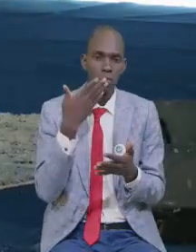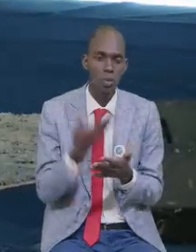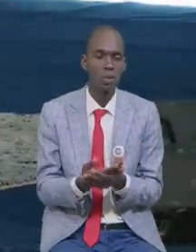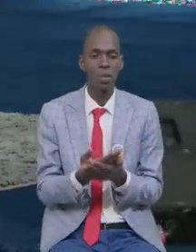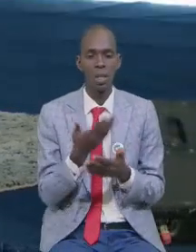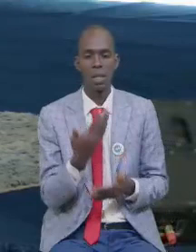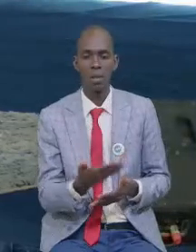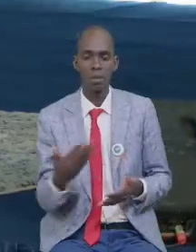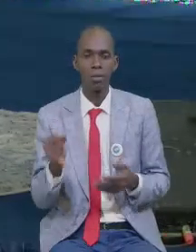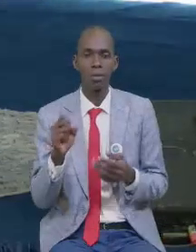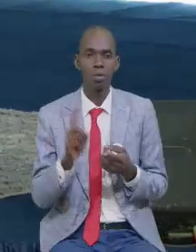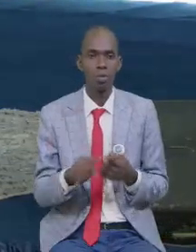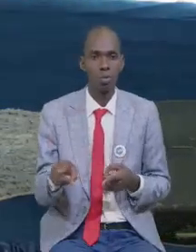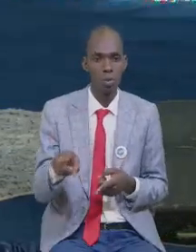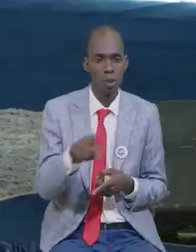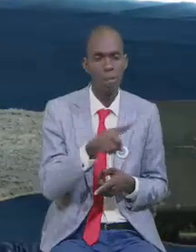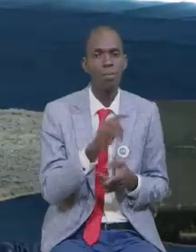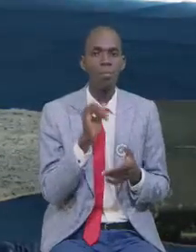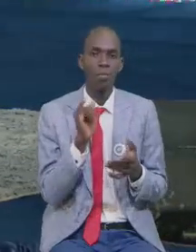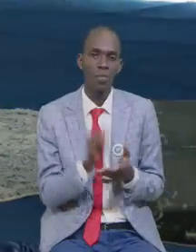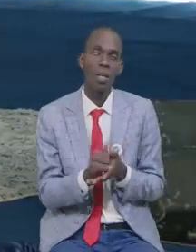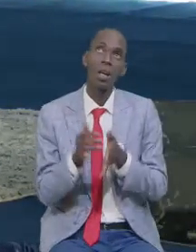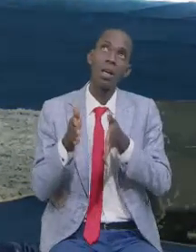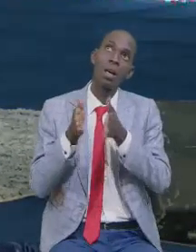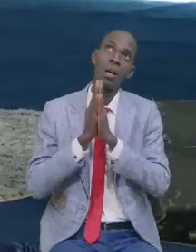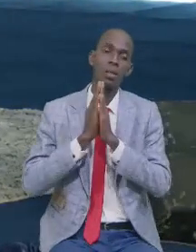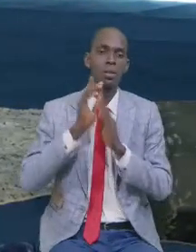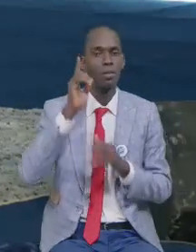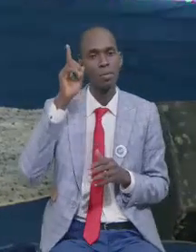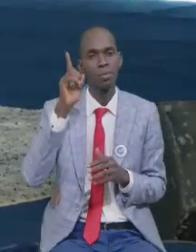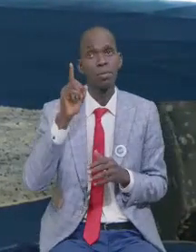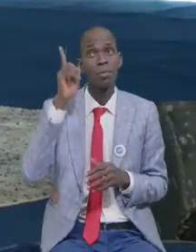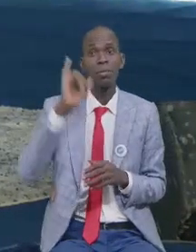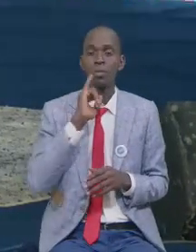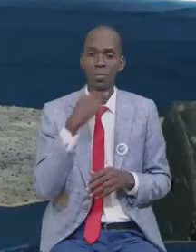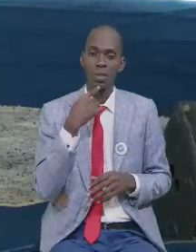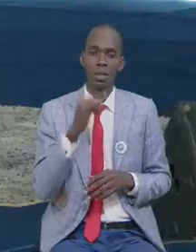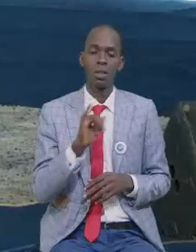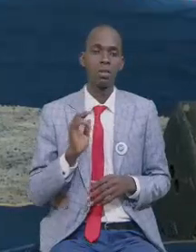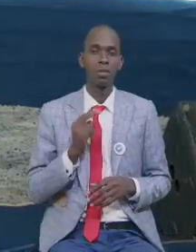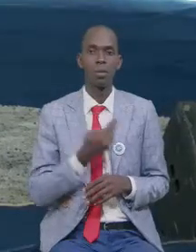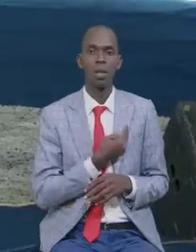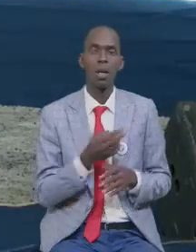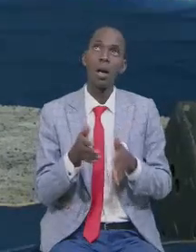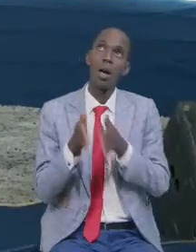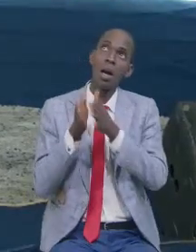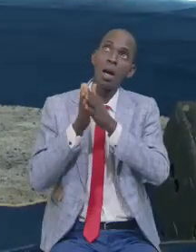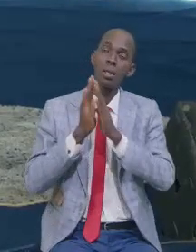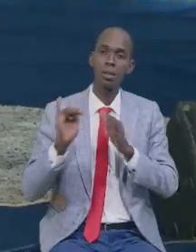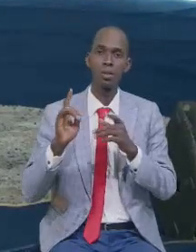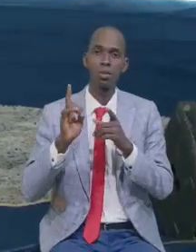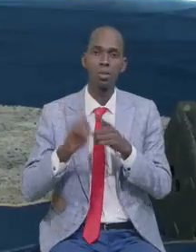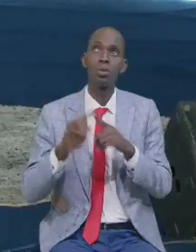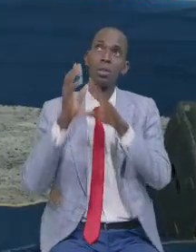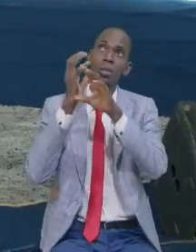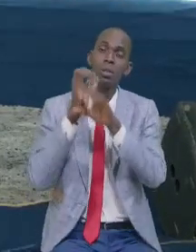to them that ask him? He's telling us, asking to receive